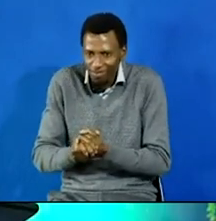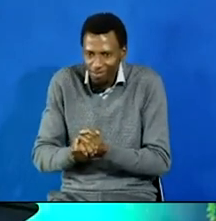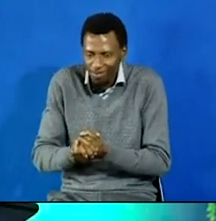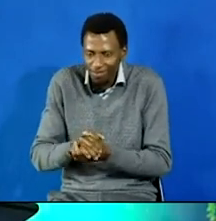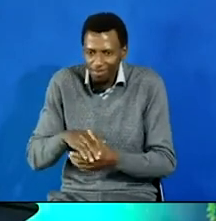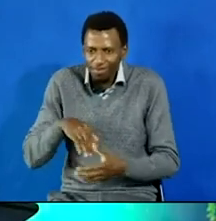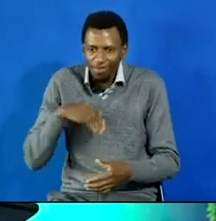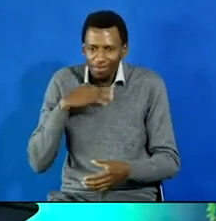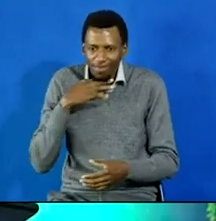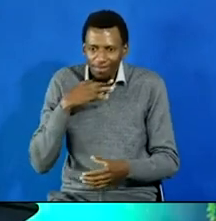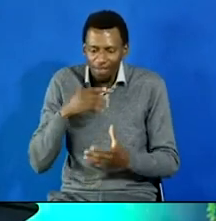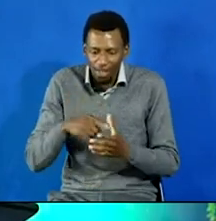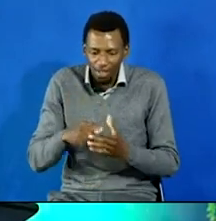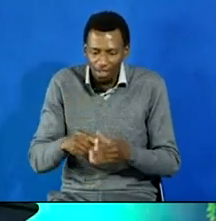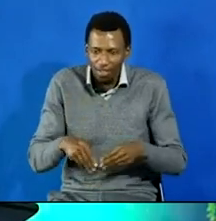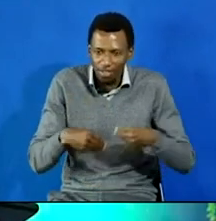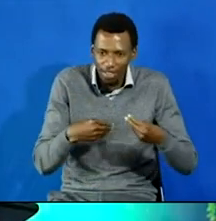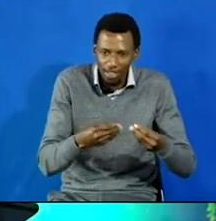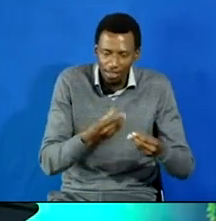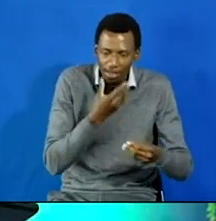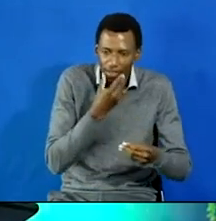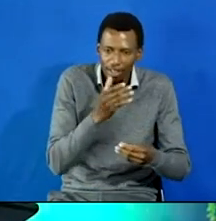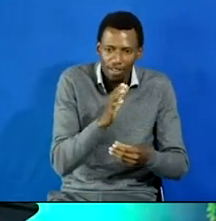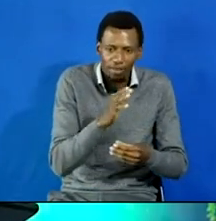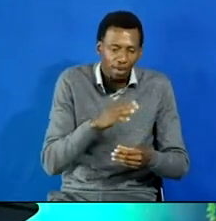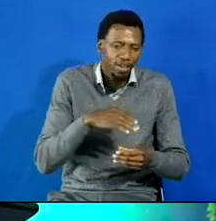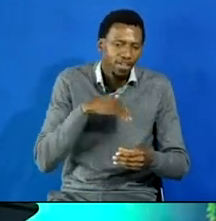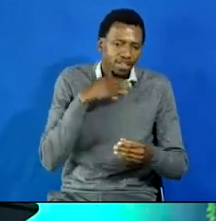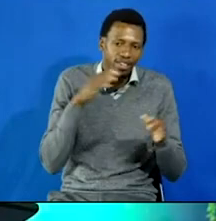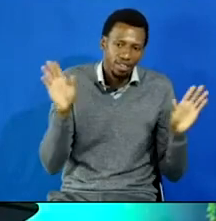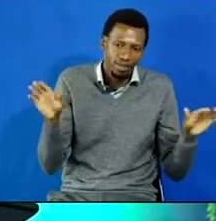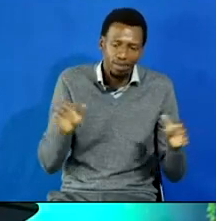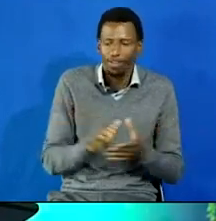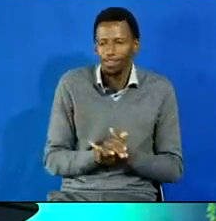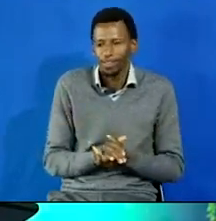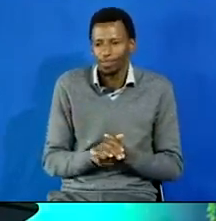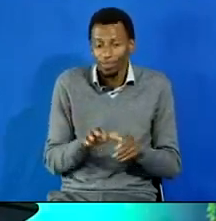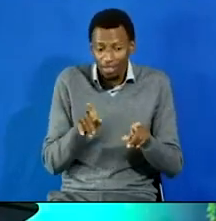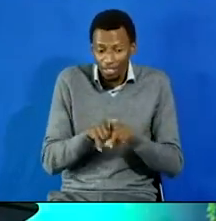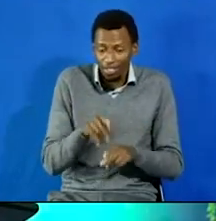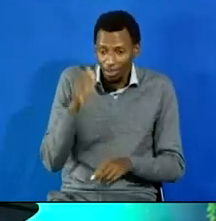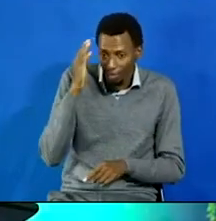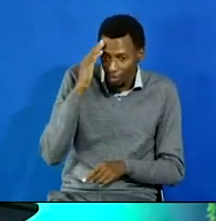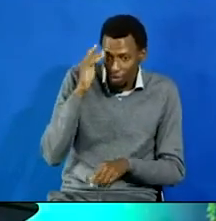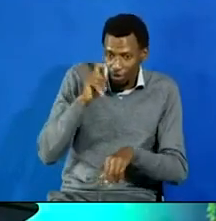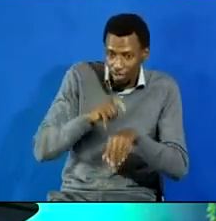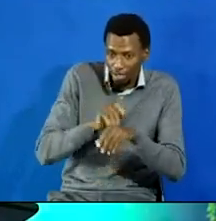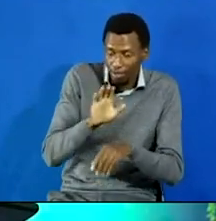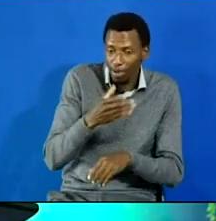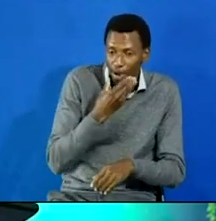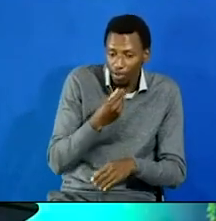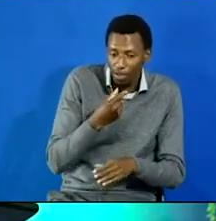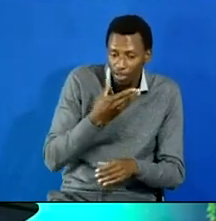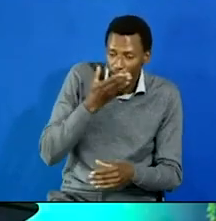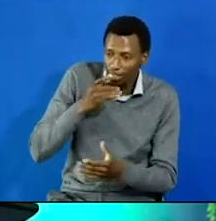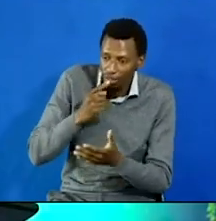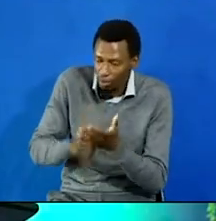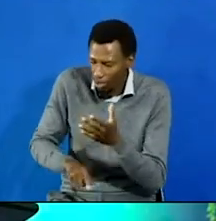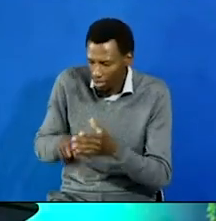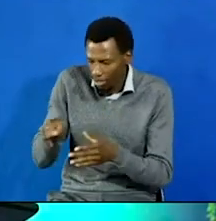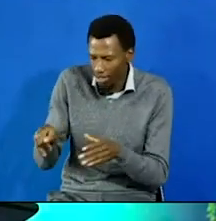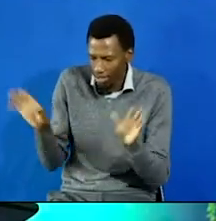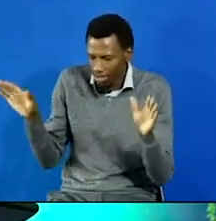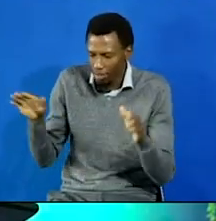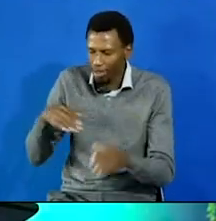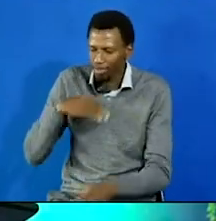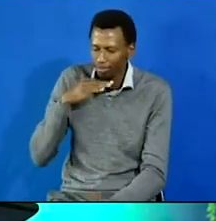and give the dad a dead bird. And he knew when the dad shall say that this bird is